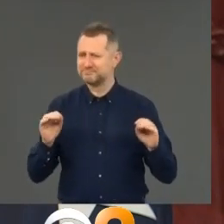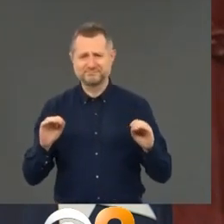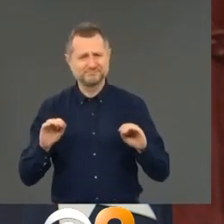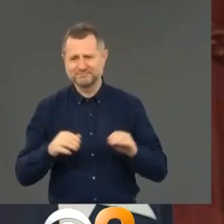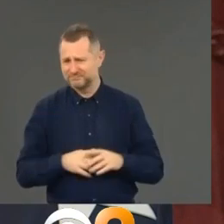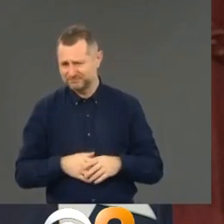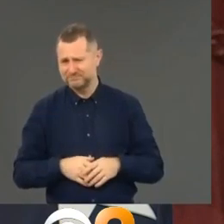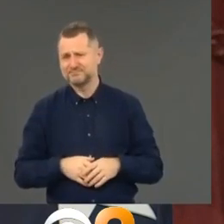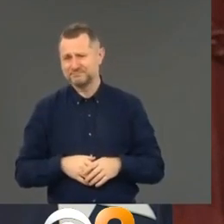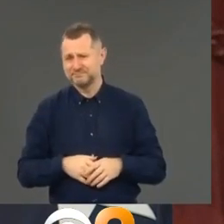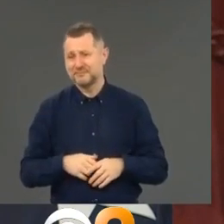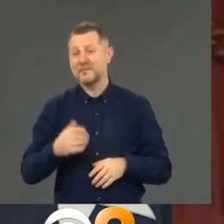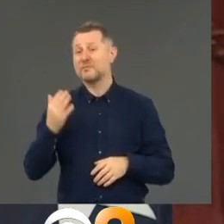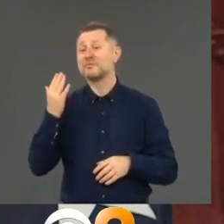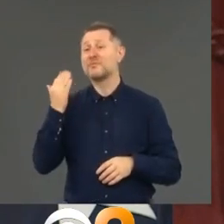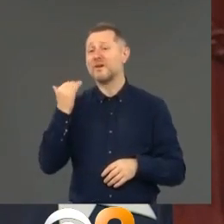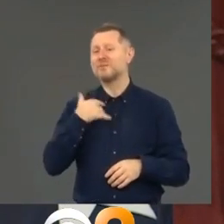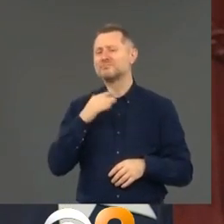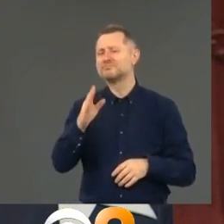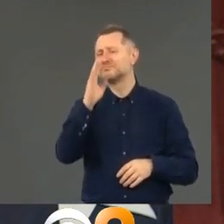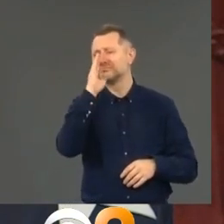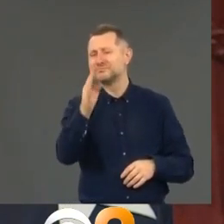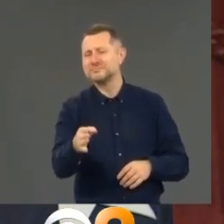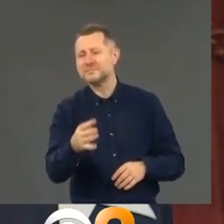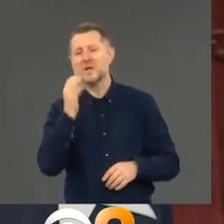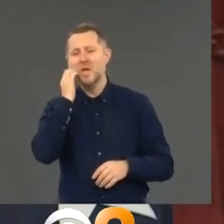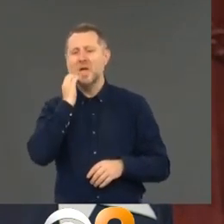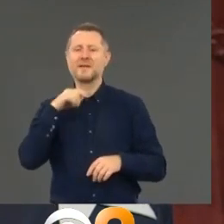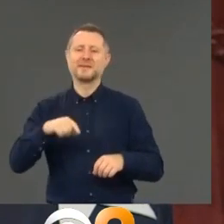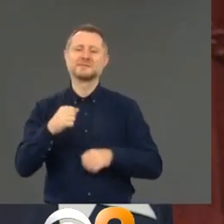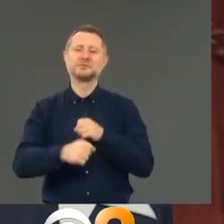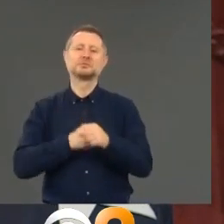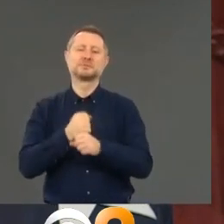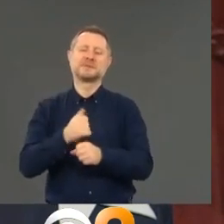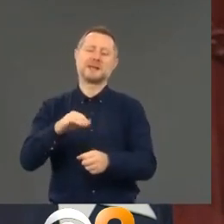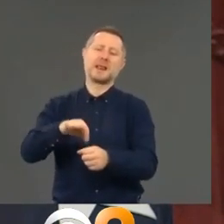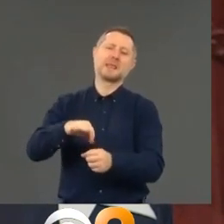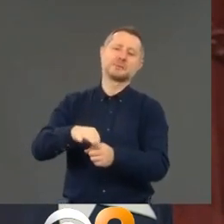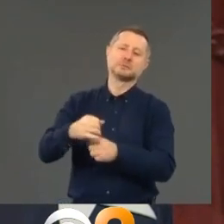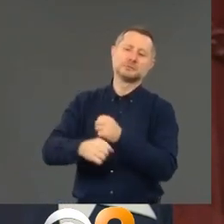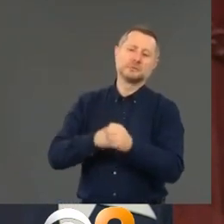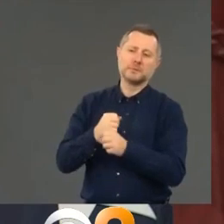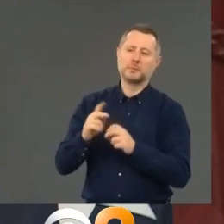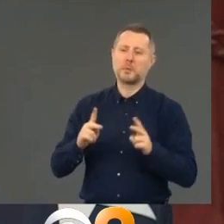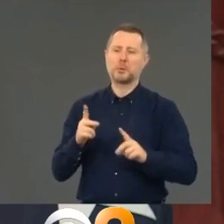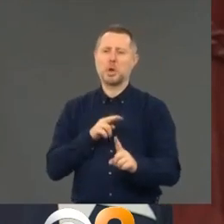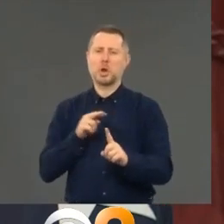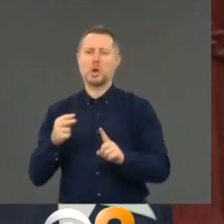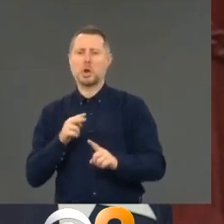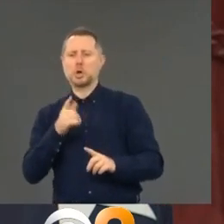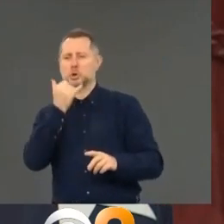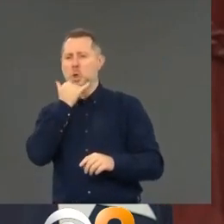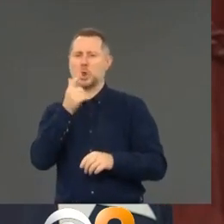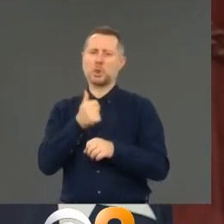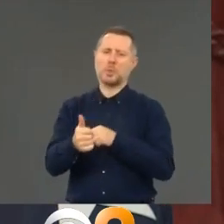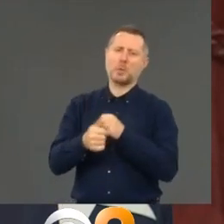I can say that, but we're still in an election year and people are still playing politics, and this is a hyper-partisan